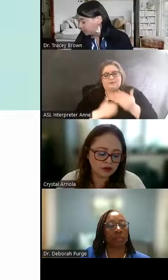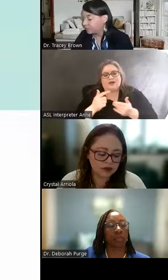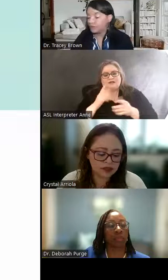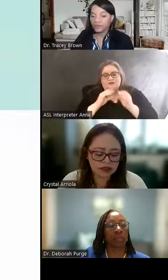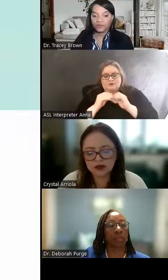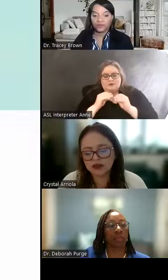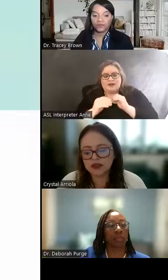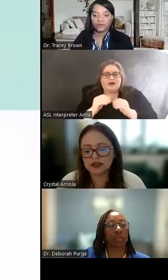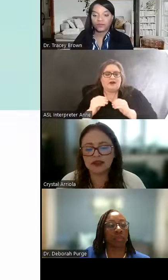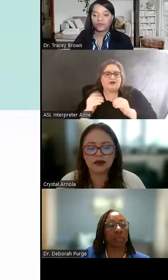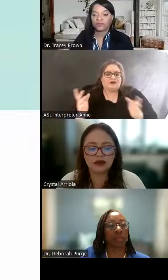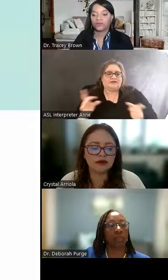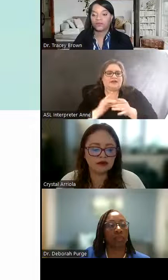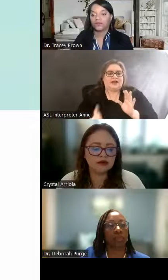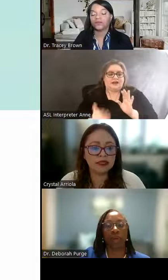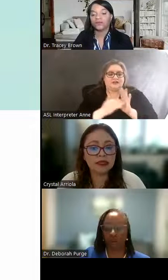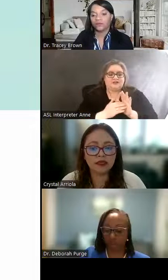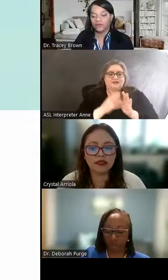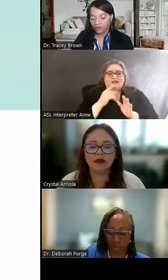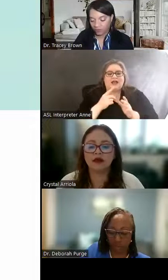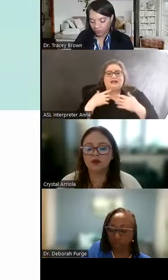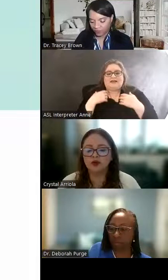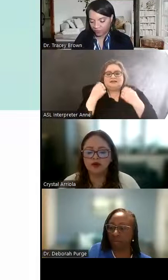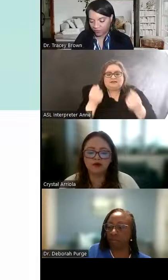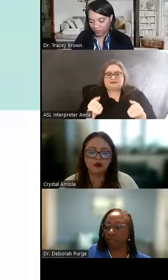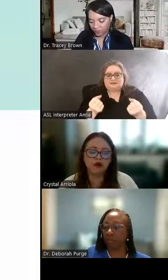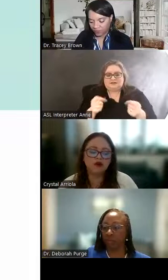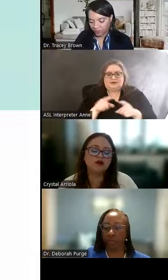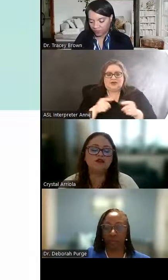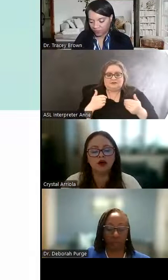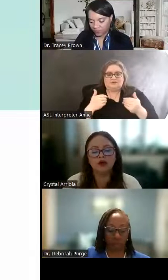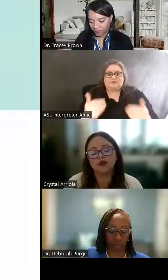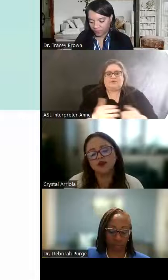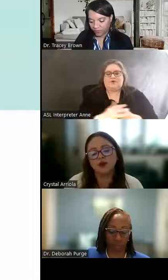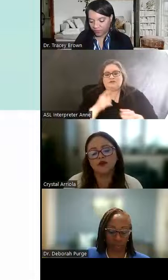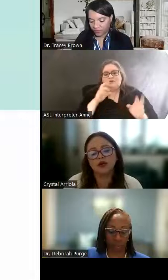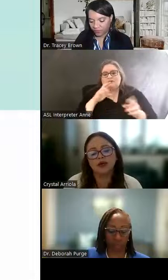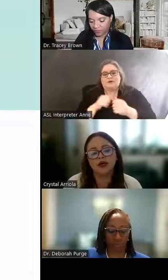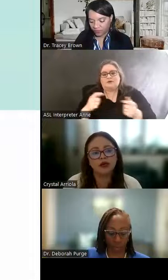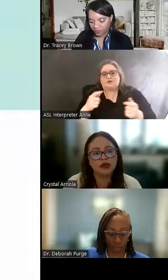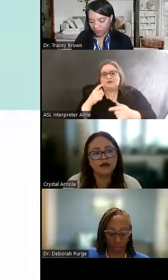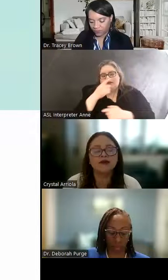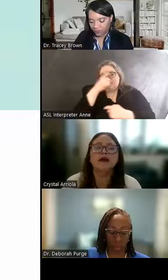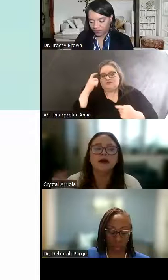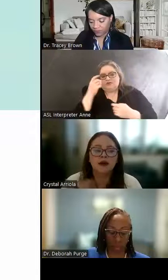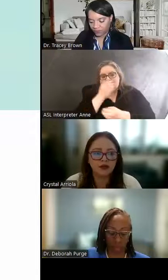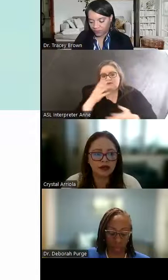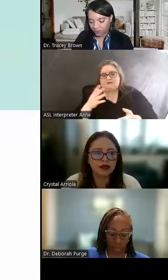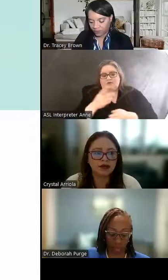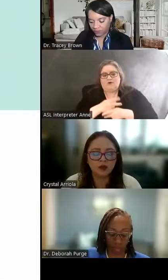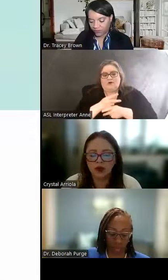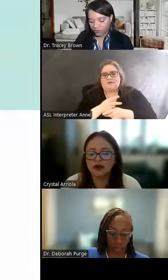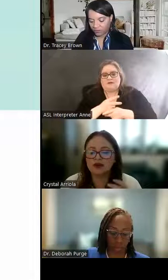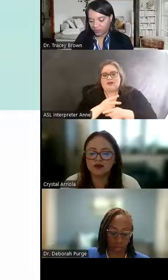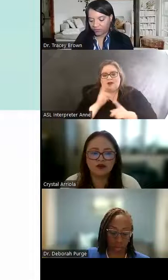repair, of reconnection, and of healing as we're moving forward? So responding with a trauma-informed care lens and